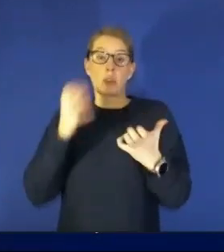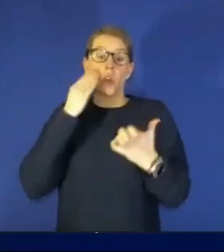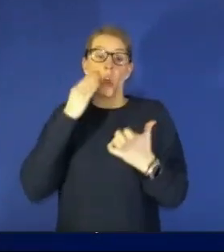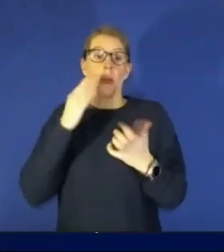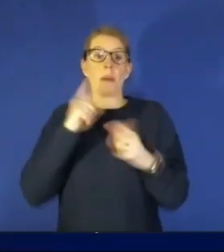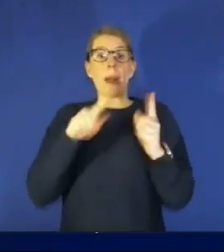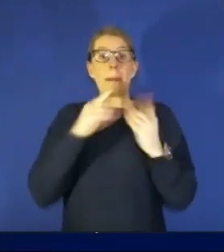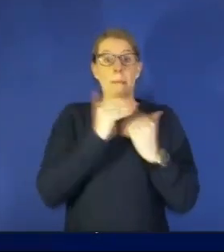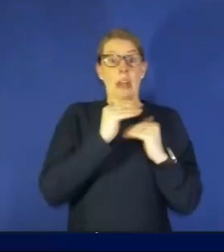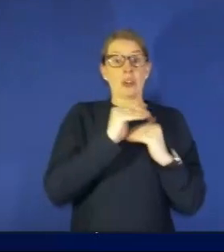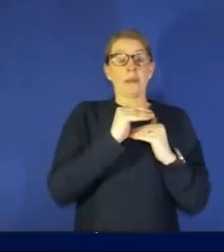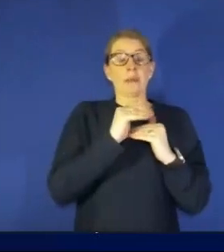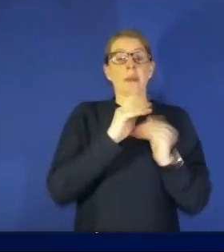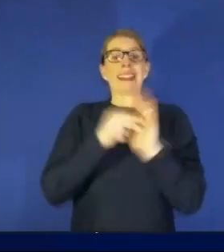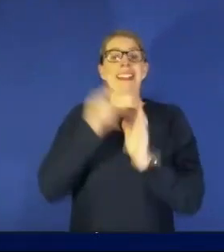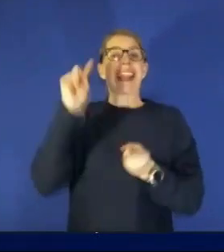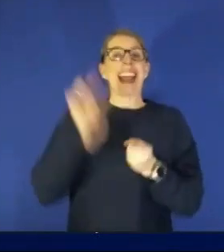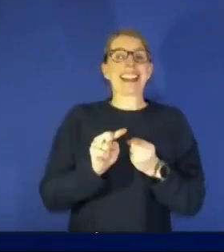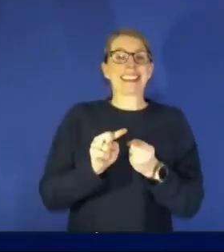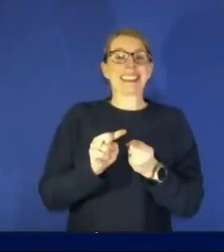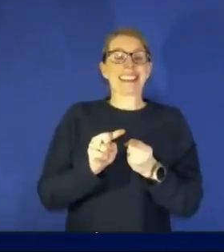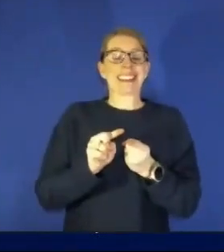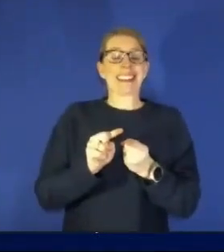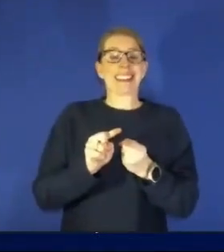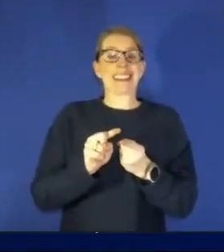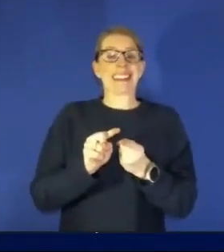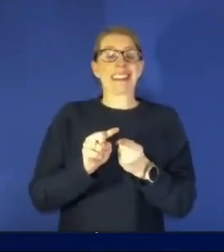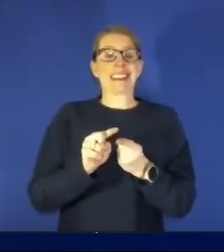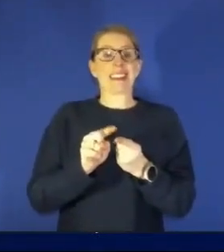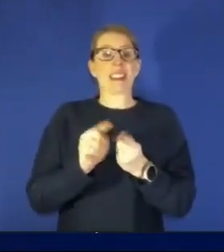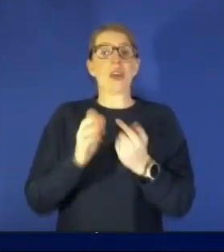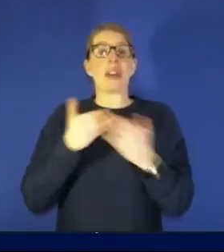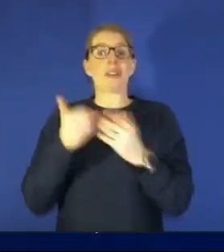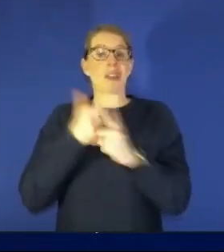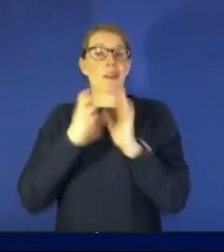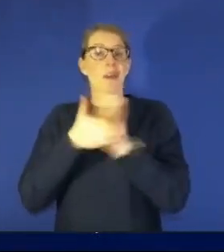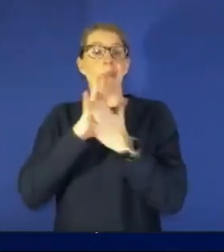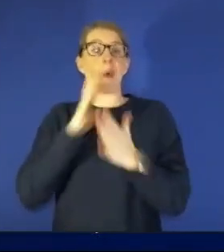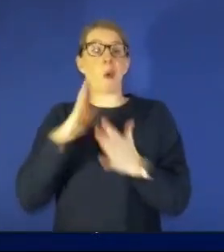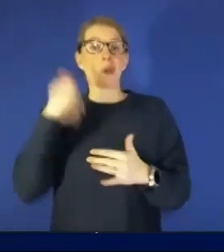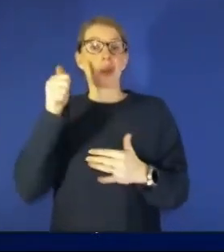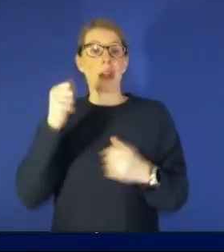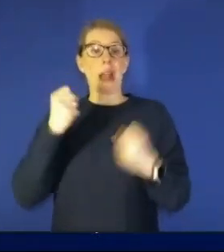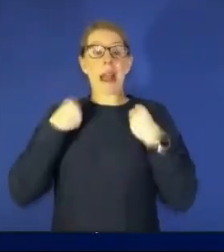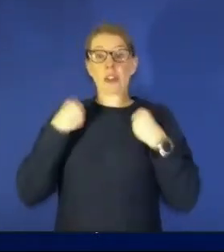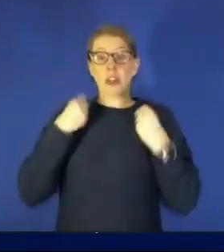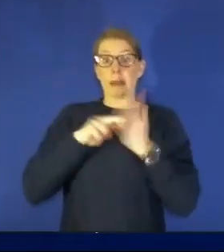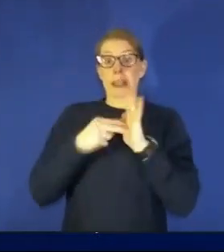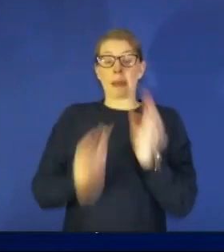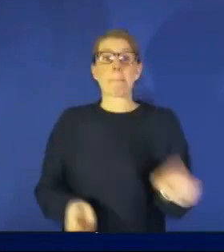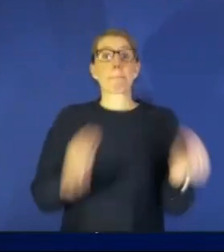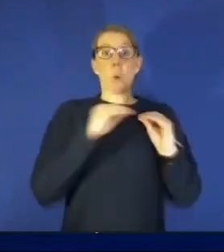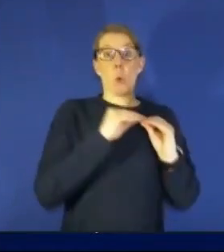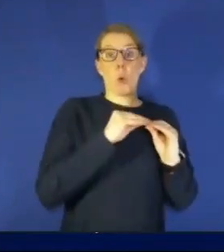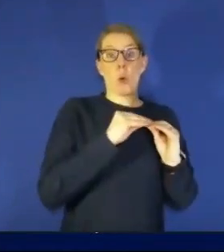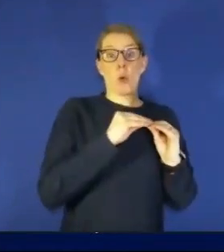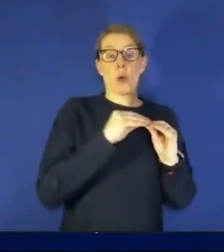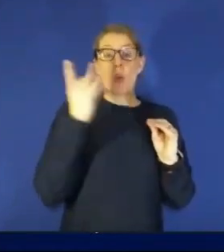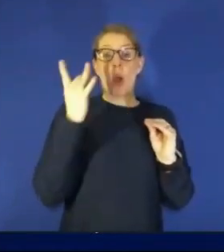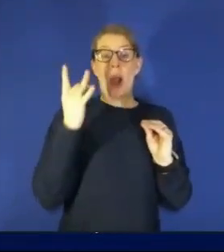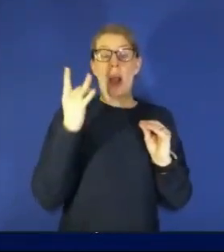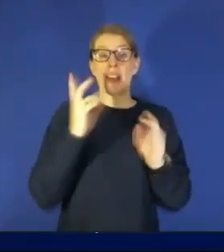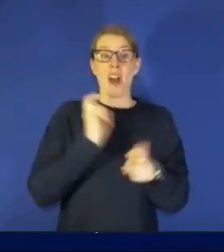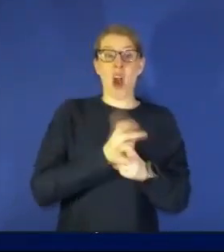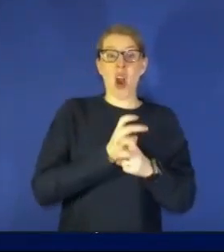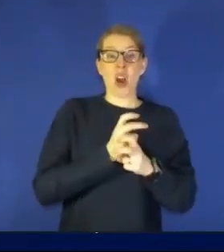moderation means less the older you get. And exercise means actually more because it's harder to get in shape,